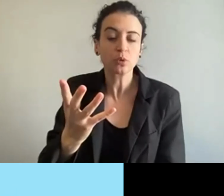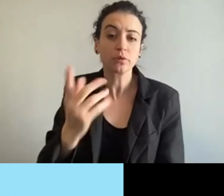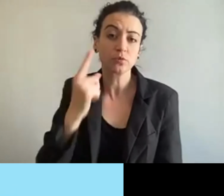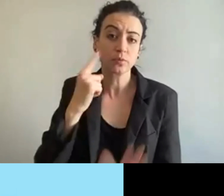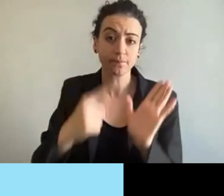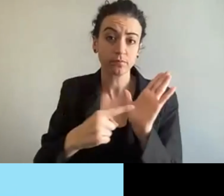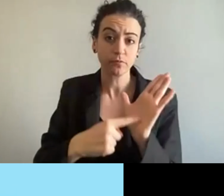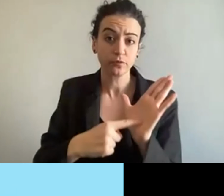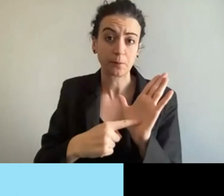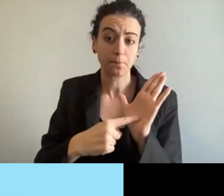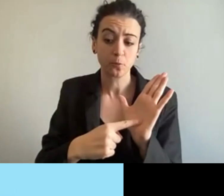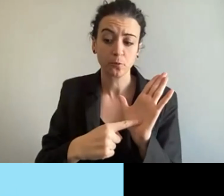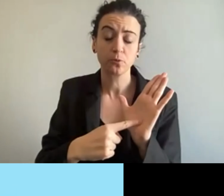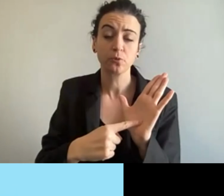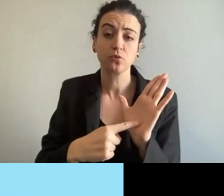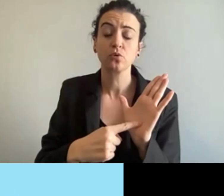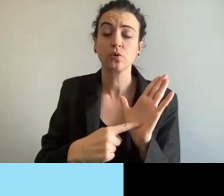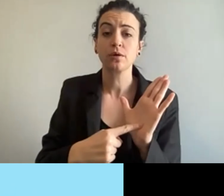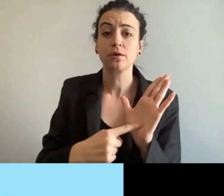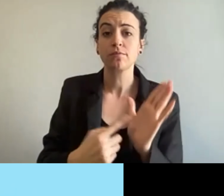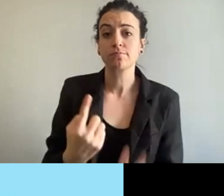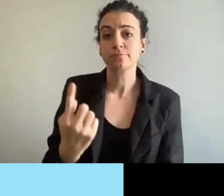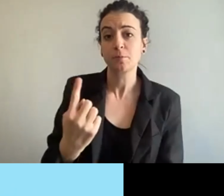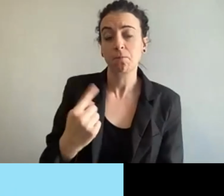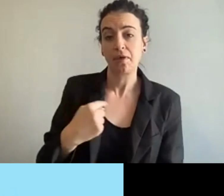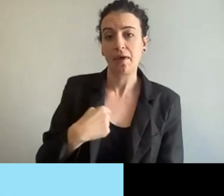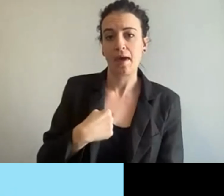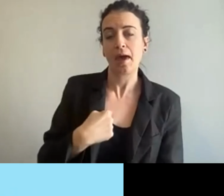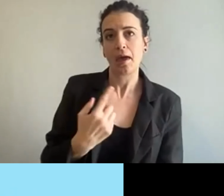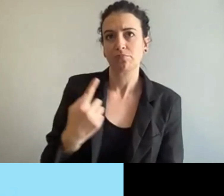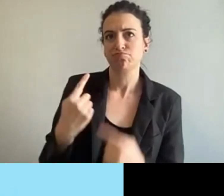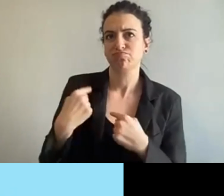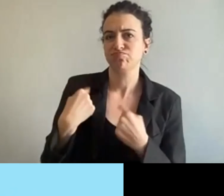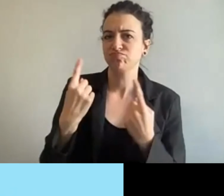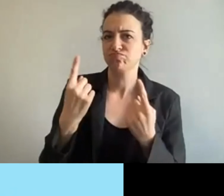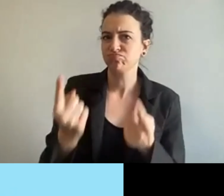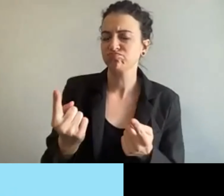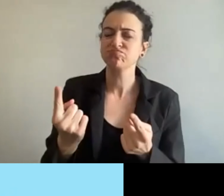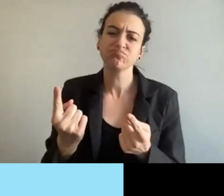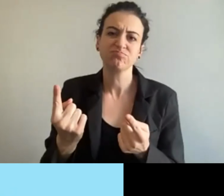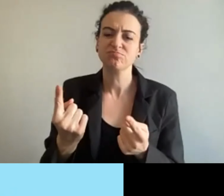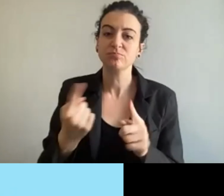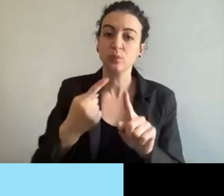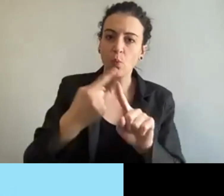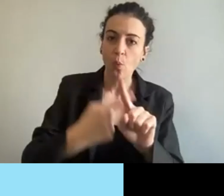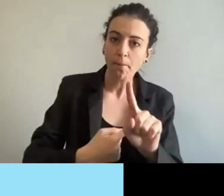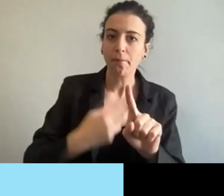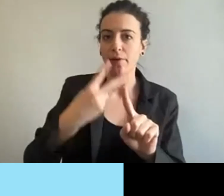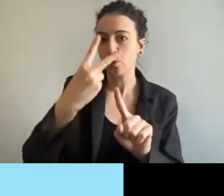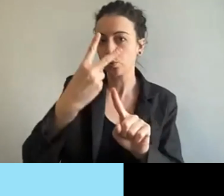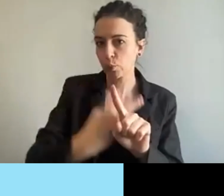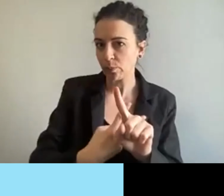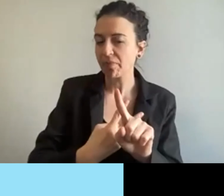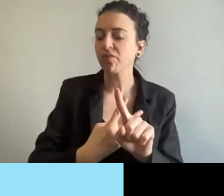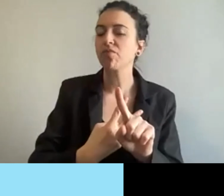have got within the past few months is